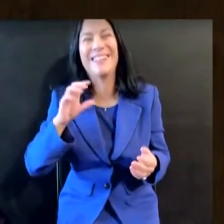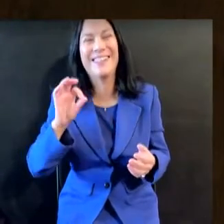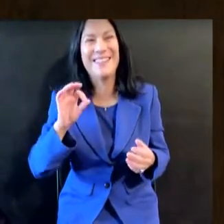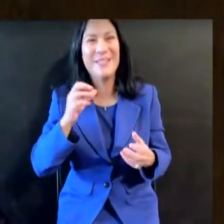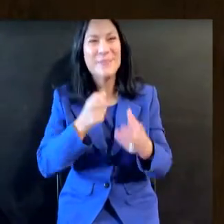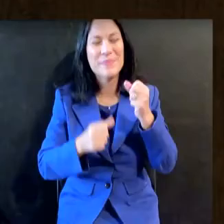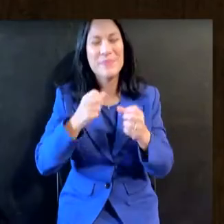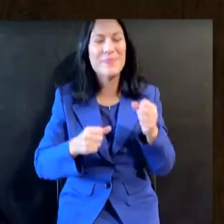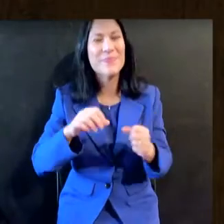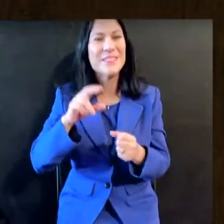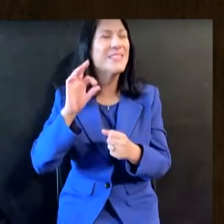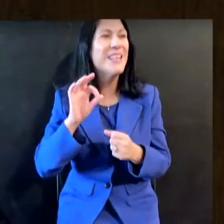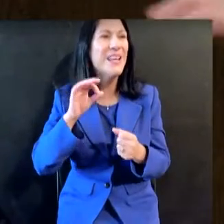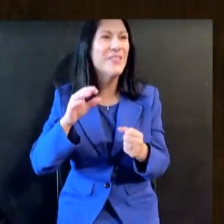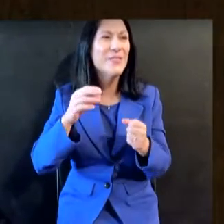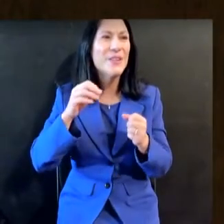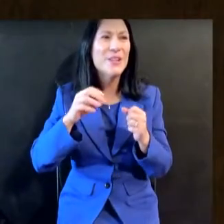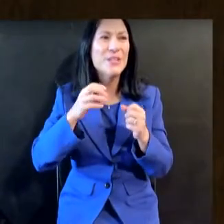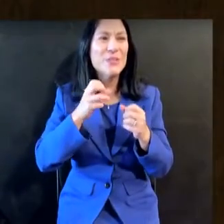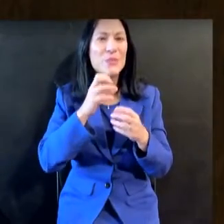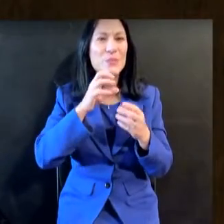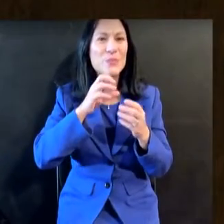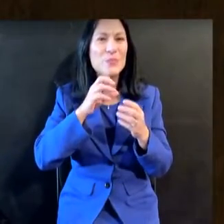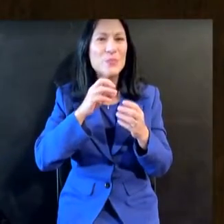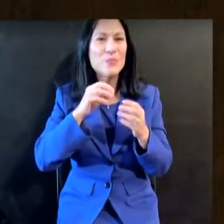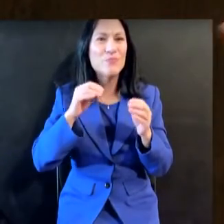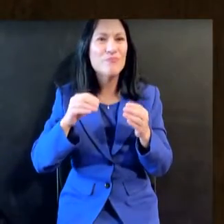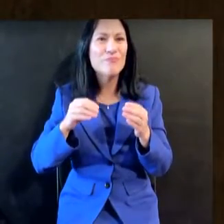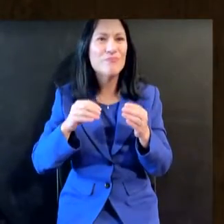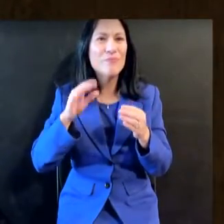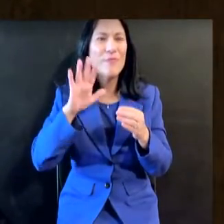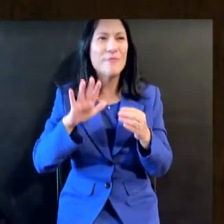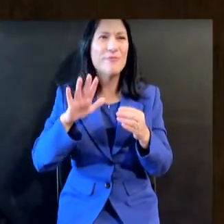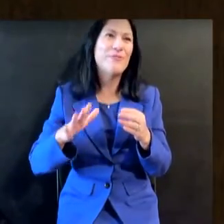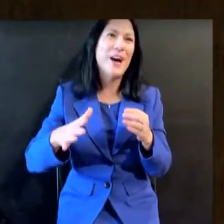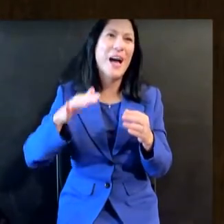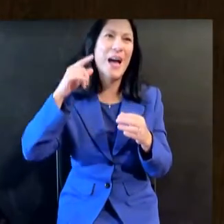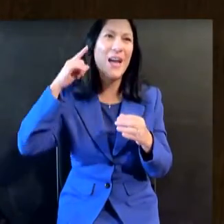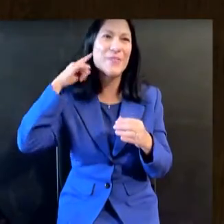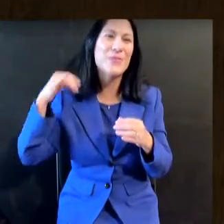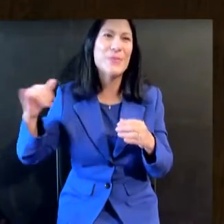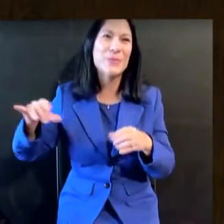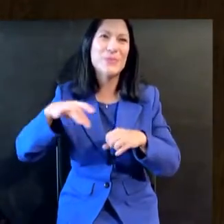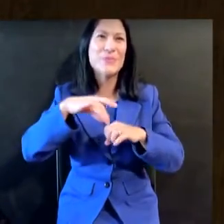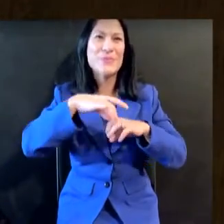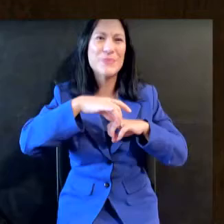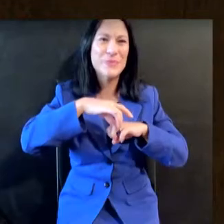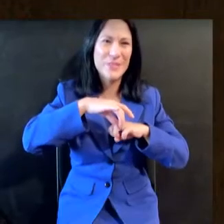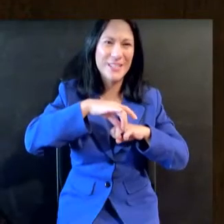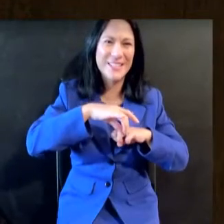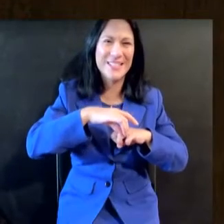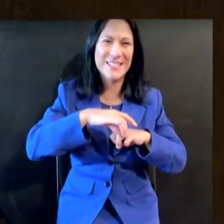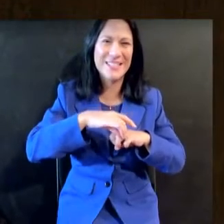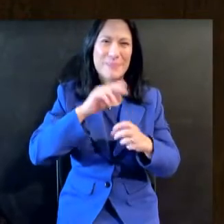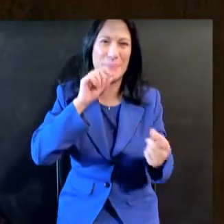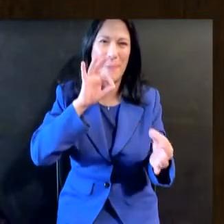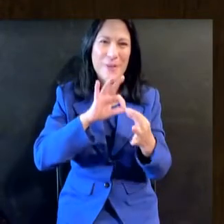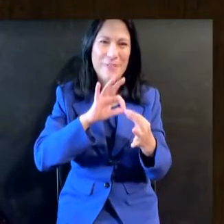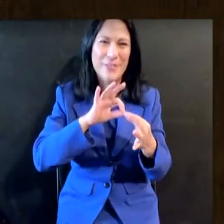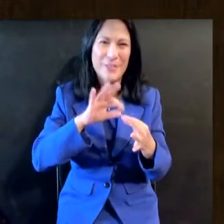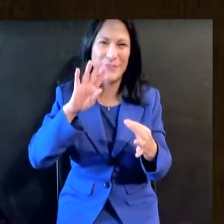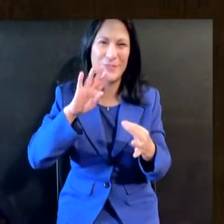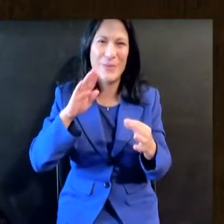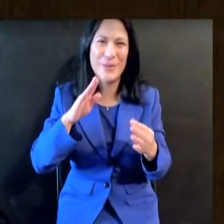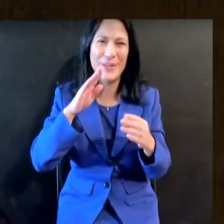6, here it is, 5 golden rings, perfect, ready,